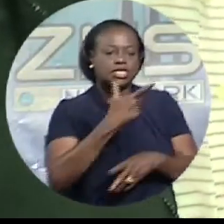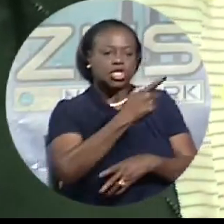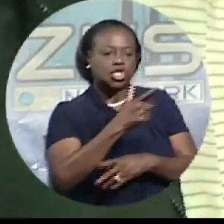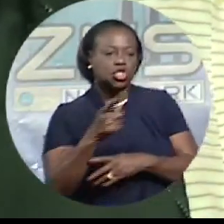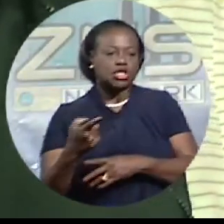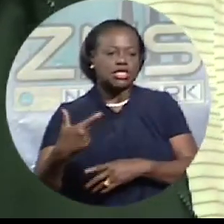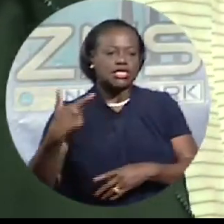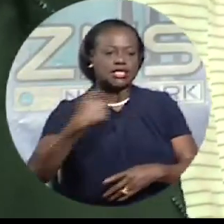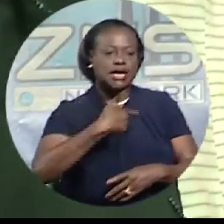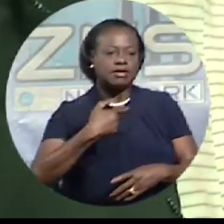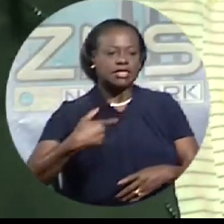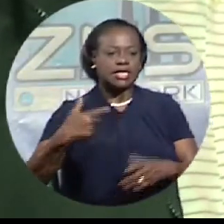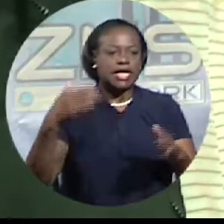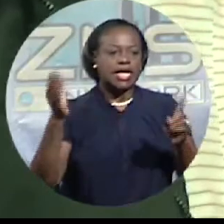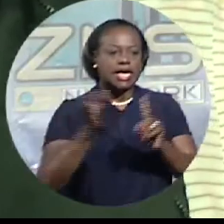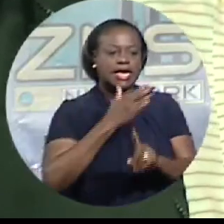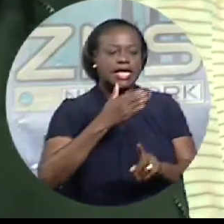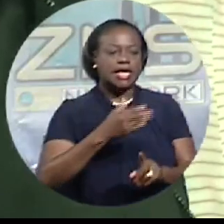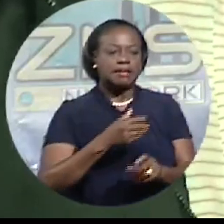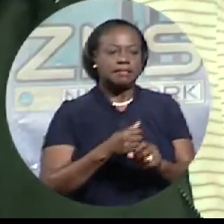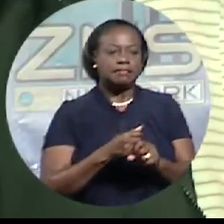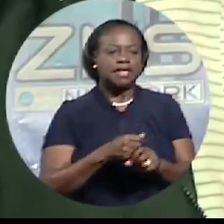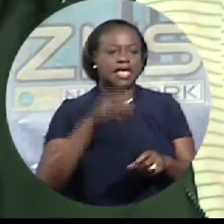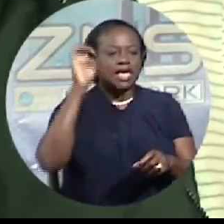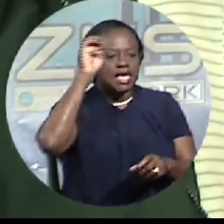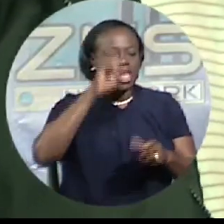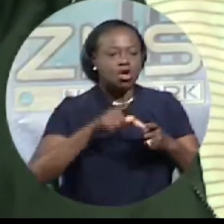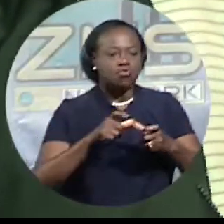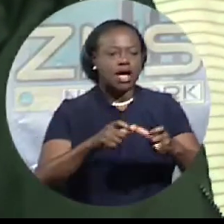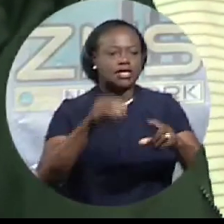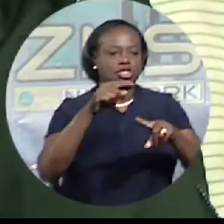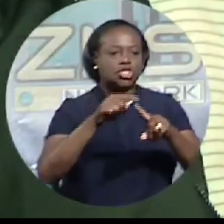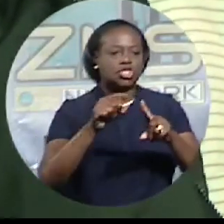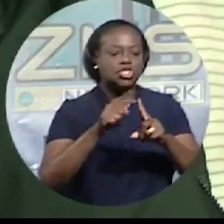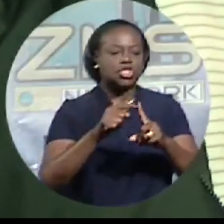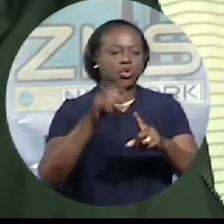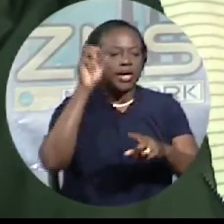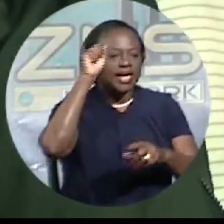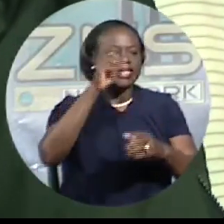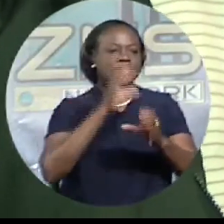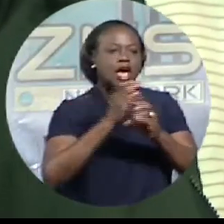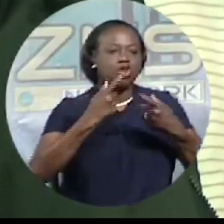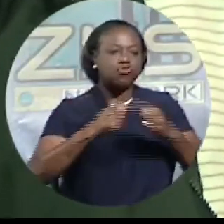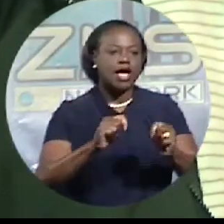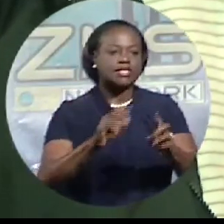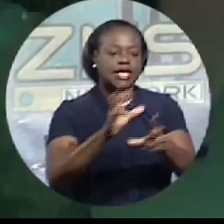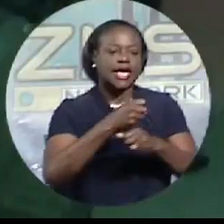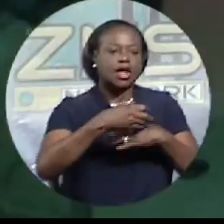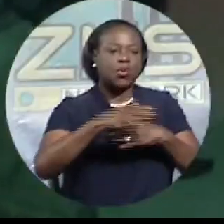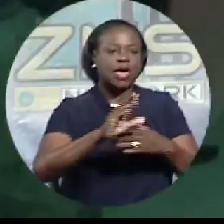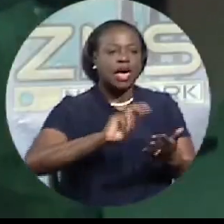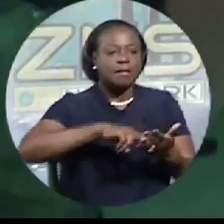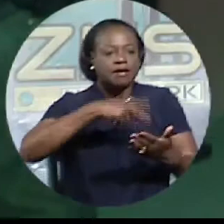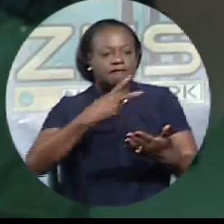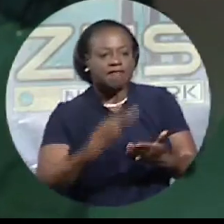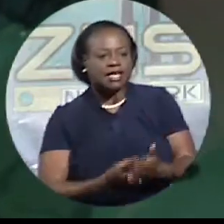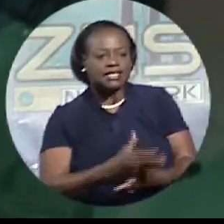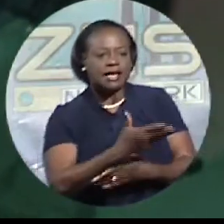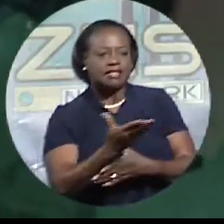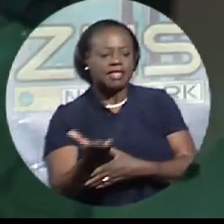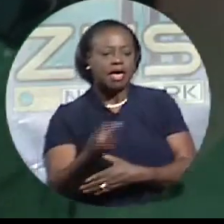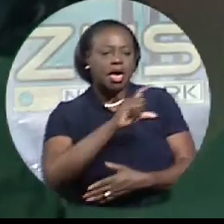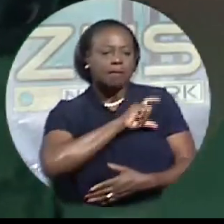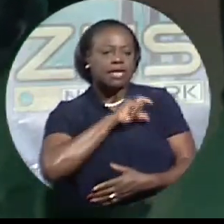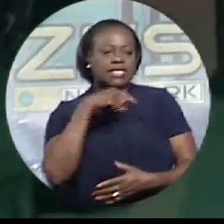in his direction, hitting him. It appears though he ran to his vehicle in an attempt to get away, and he collapsed there. Police say the